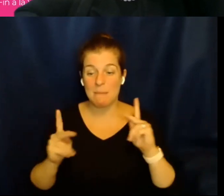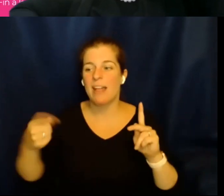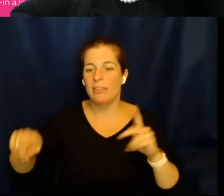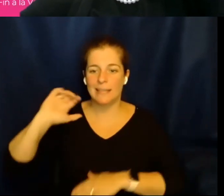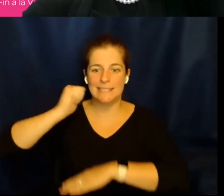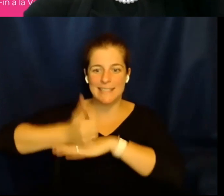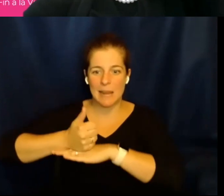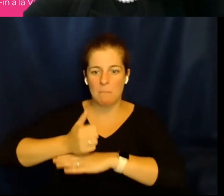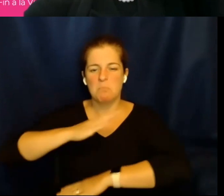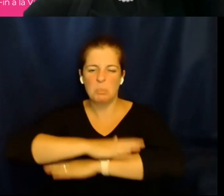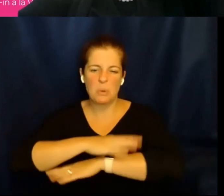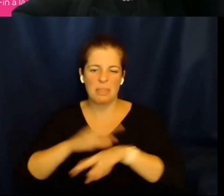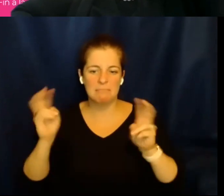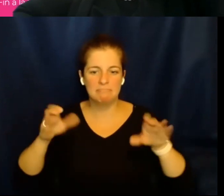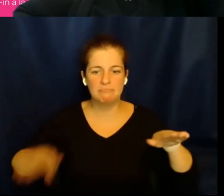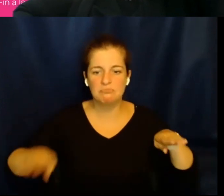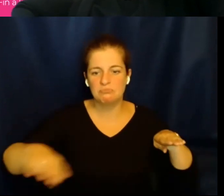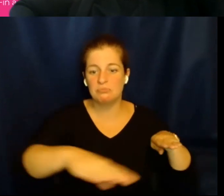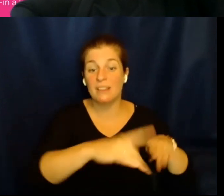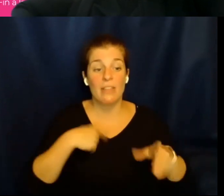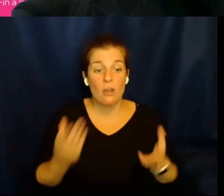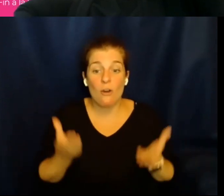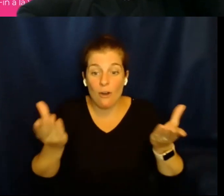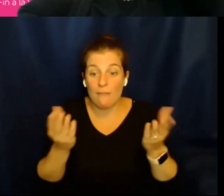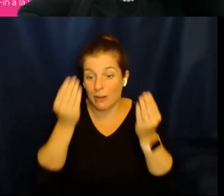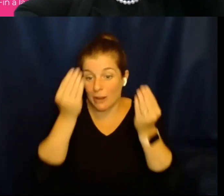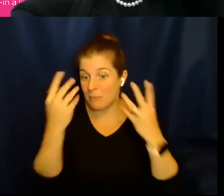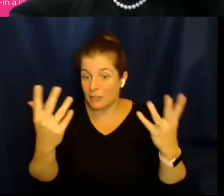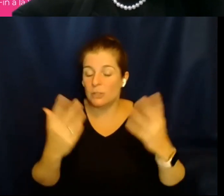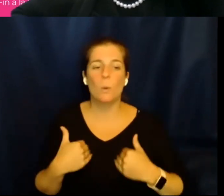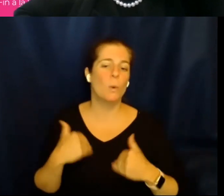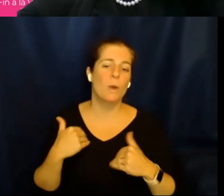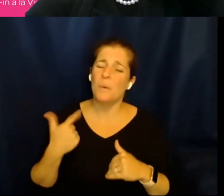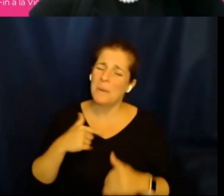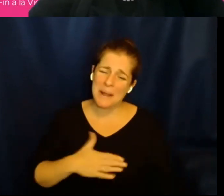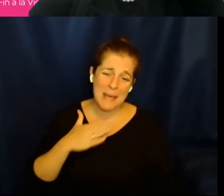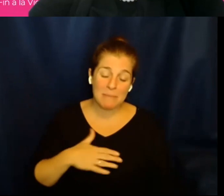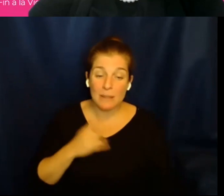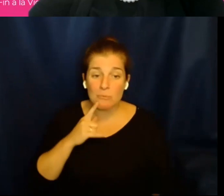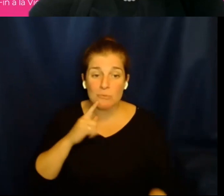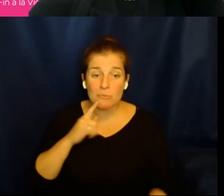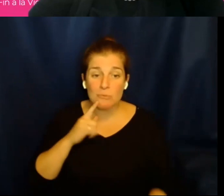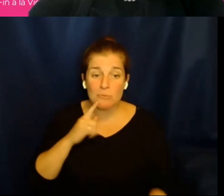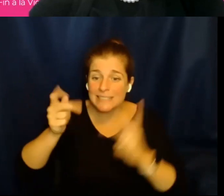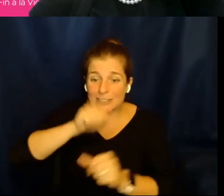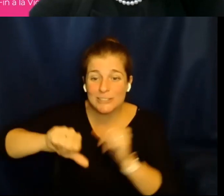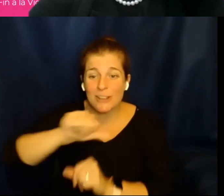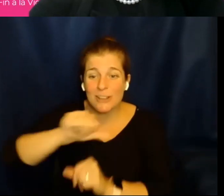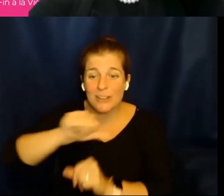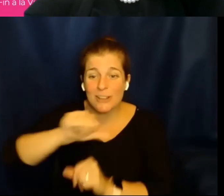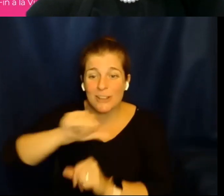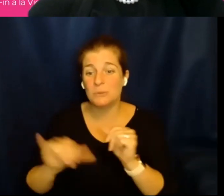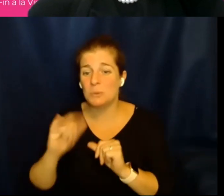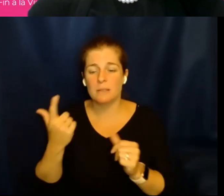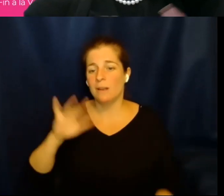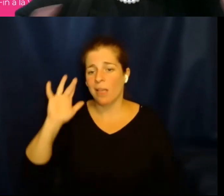stands. They all offered information, and we were extremely happy. And it was so great to see each other because we're so tired of being locked